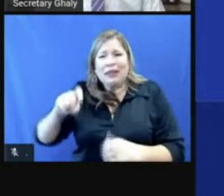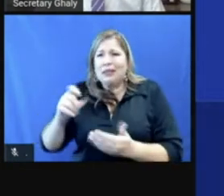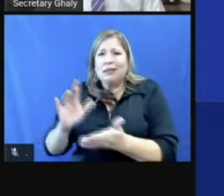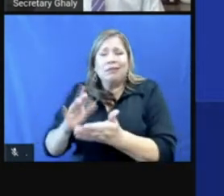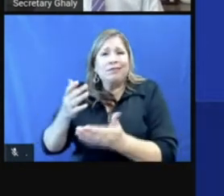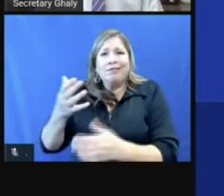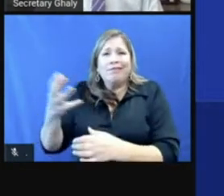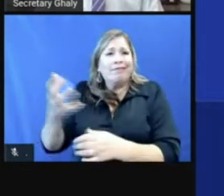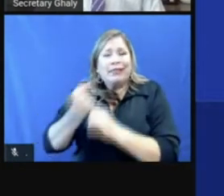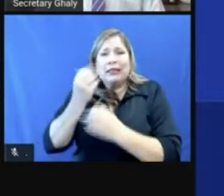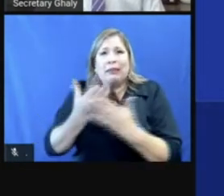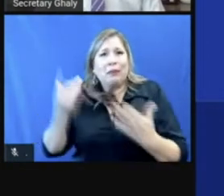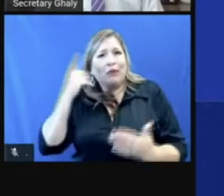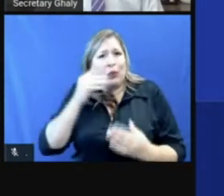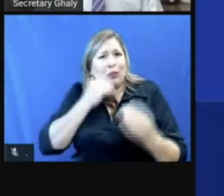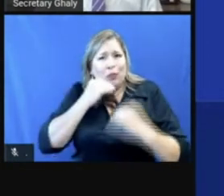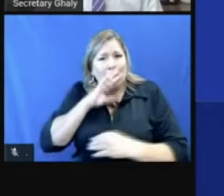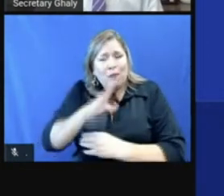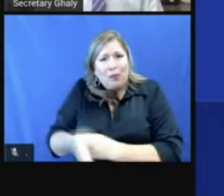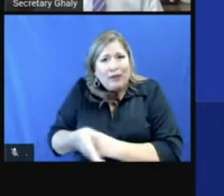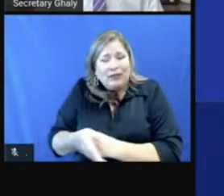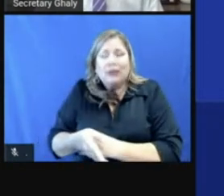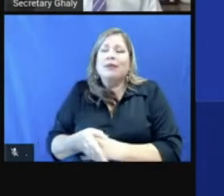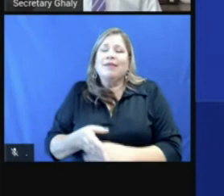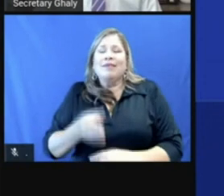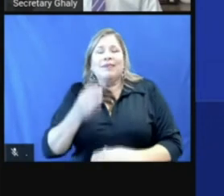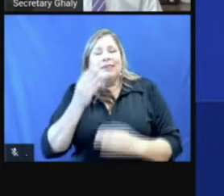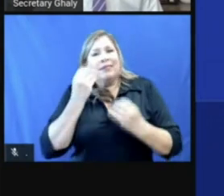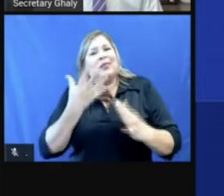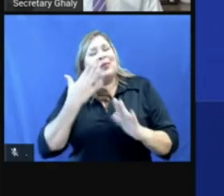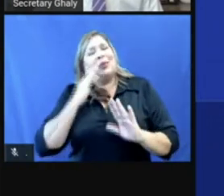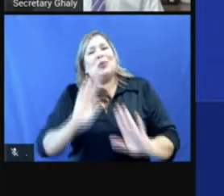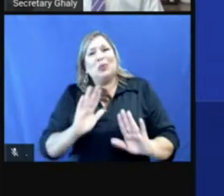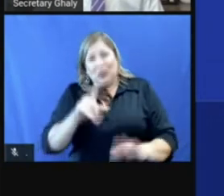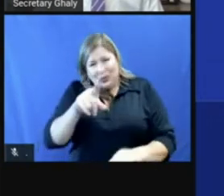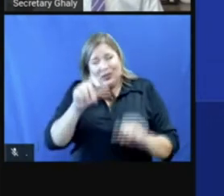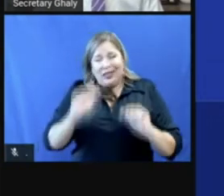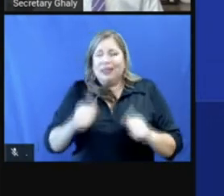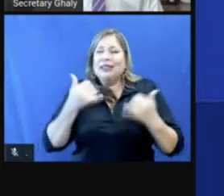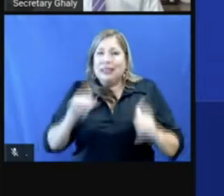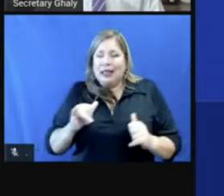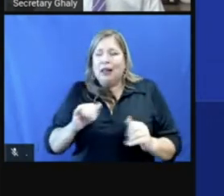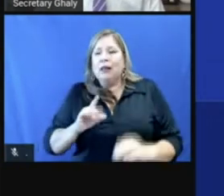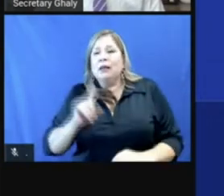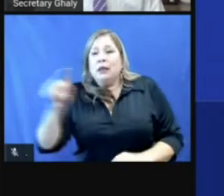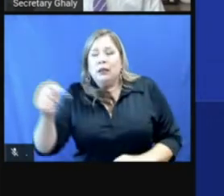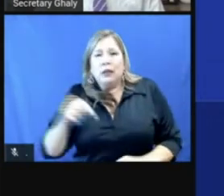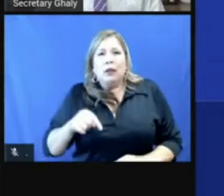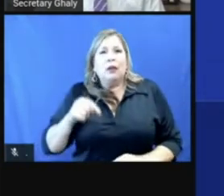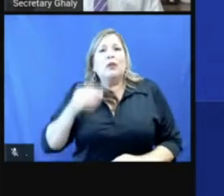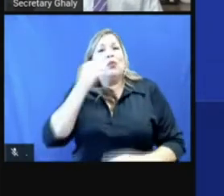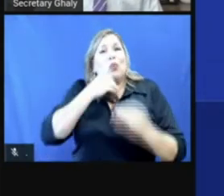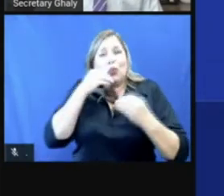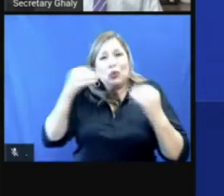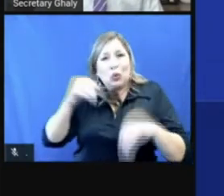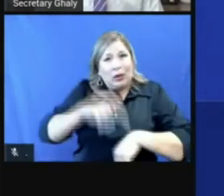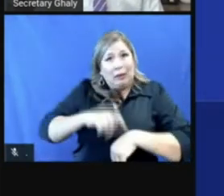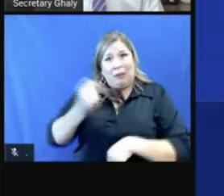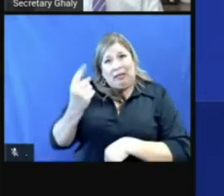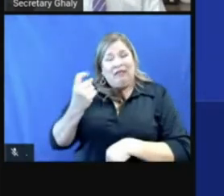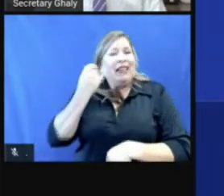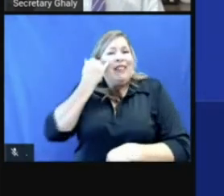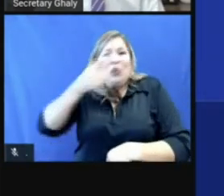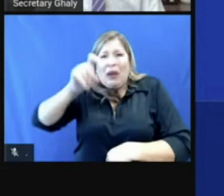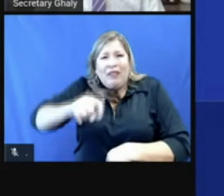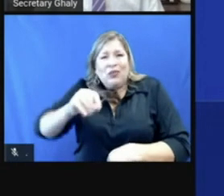breakfast in the morning or a meal. And yes, it does mean that I could still go to the grocery store at 11 if that grocery store is still